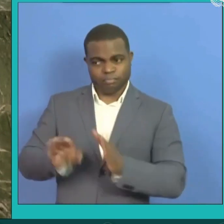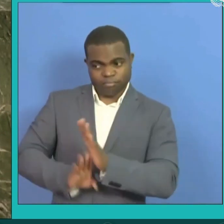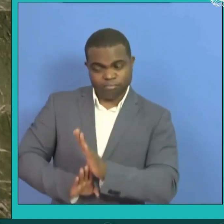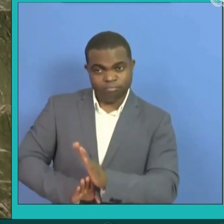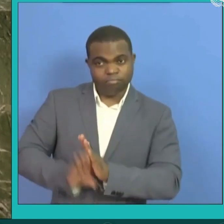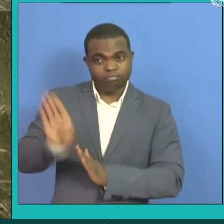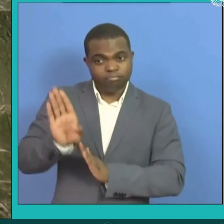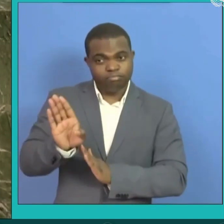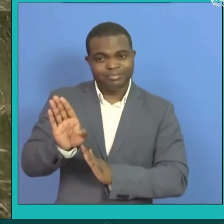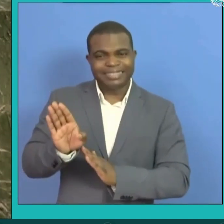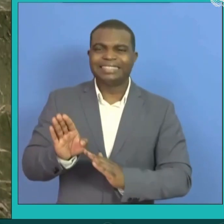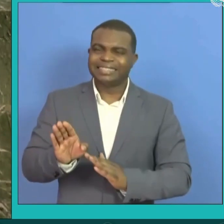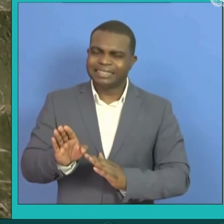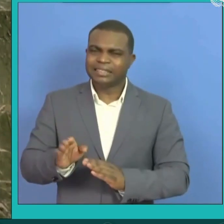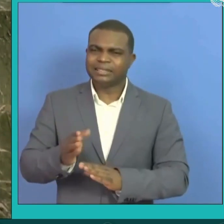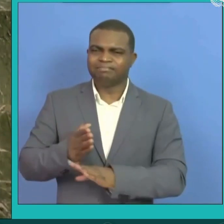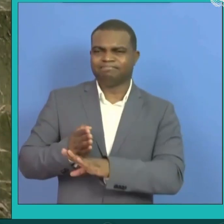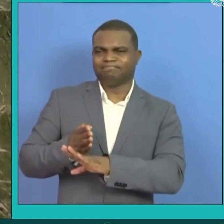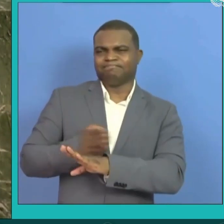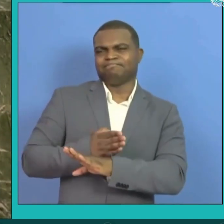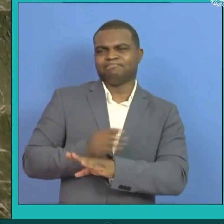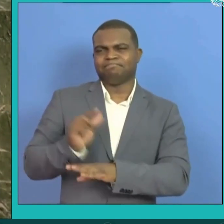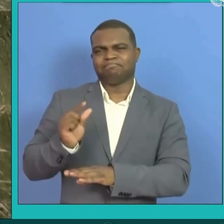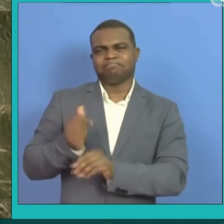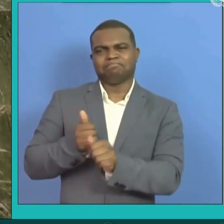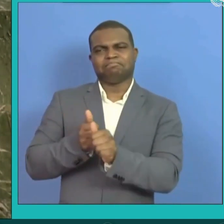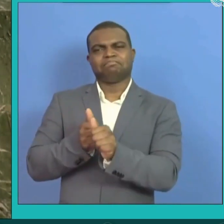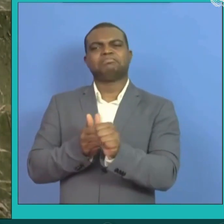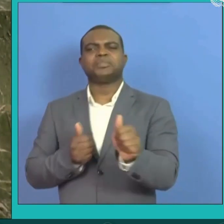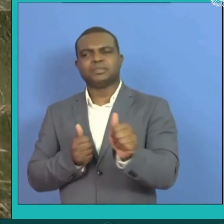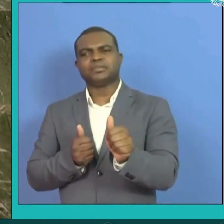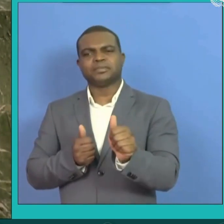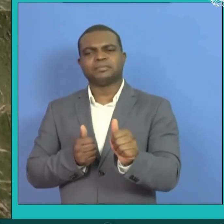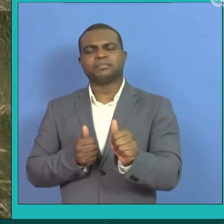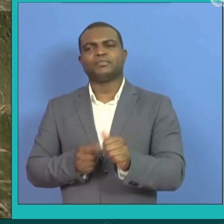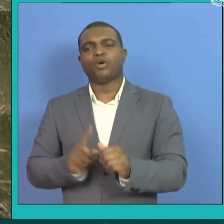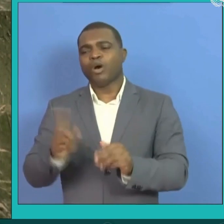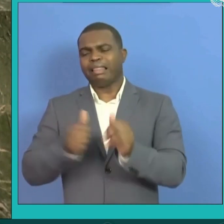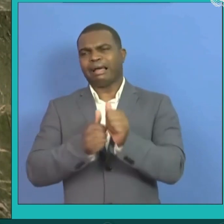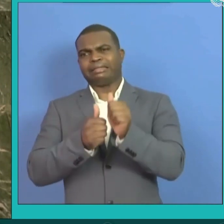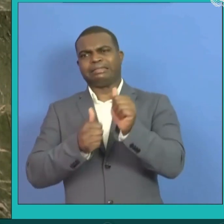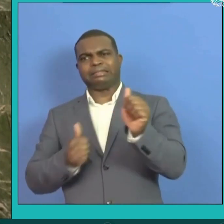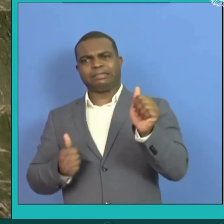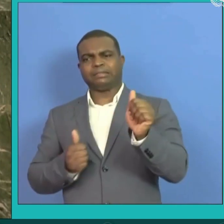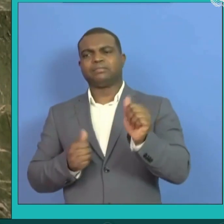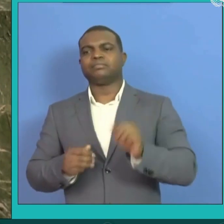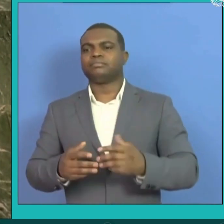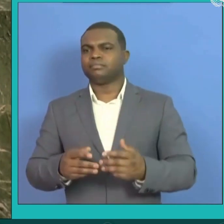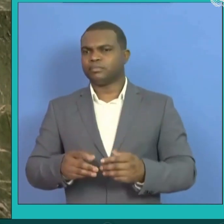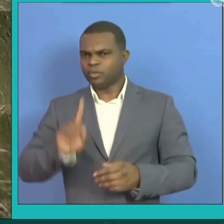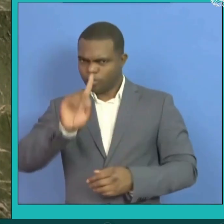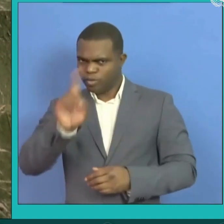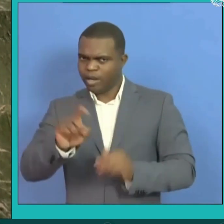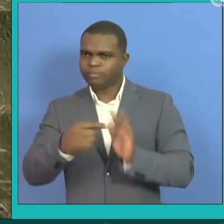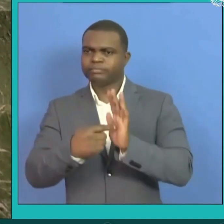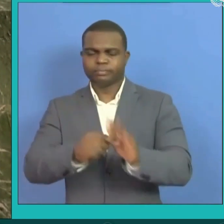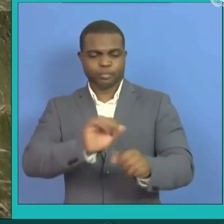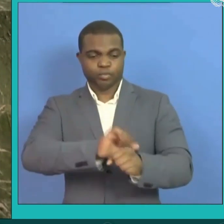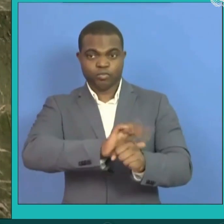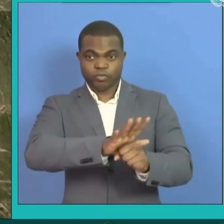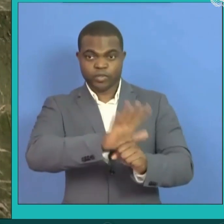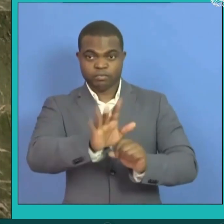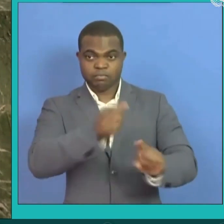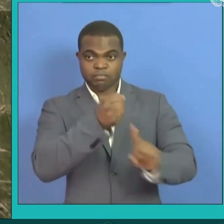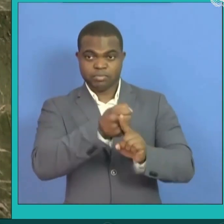climate change. Our economies have been hard hit, and we are at the tipping point of unsustainable